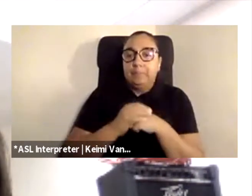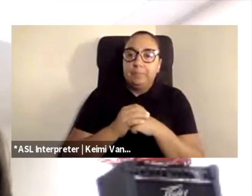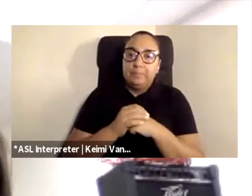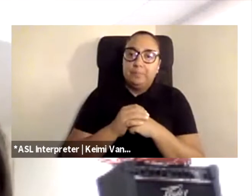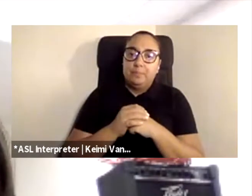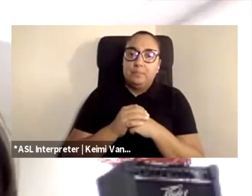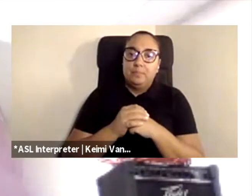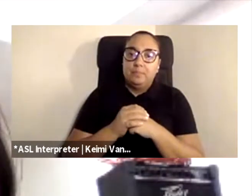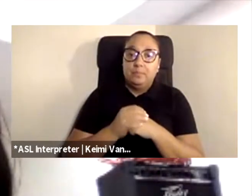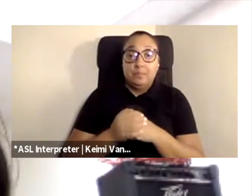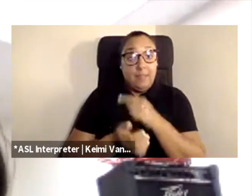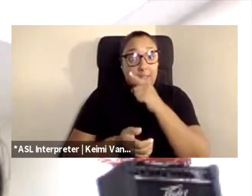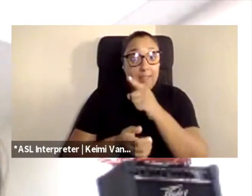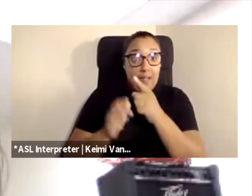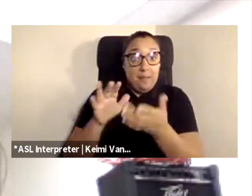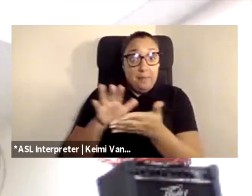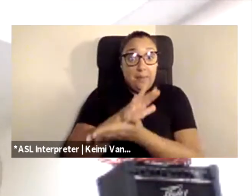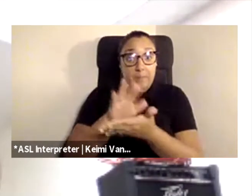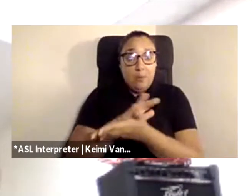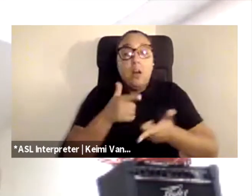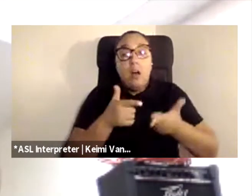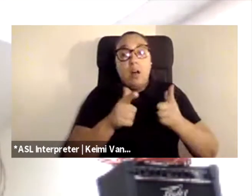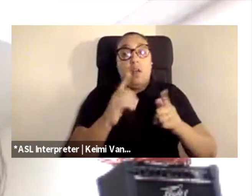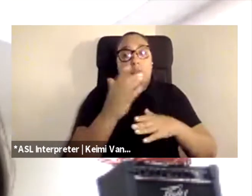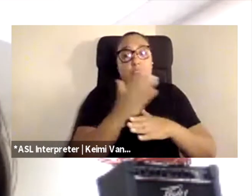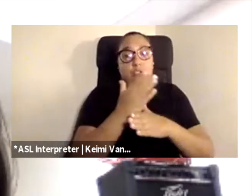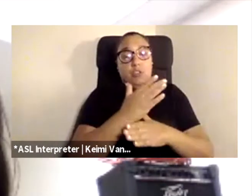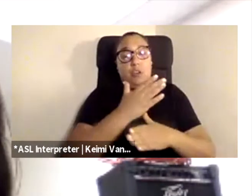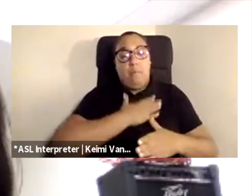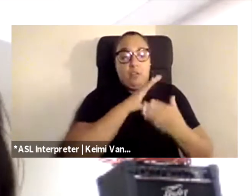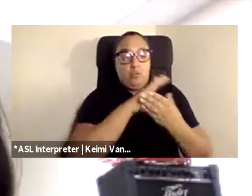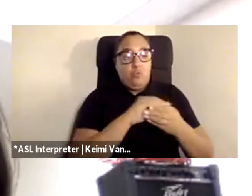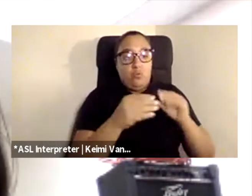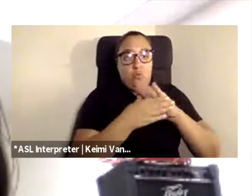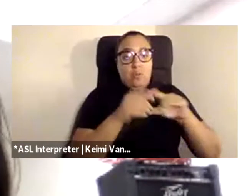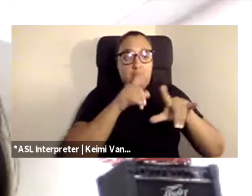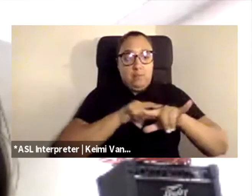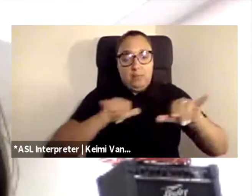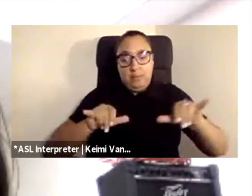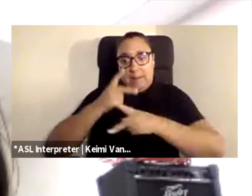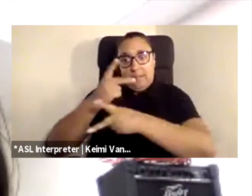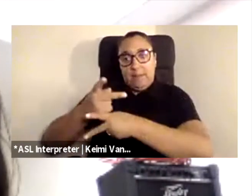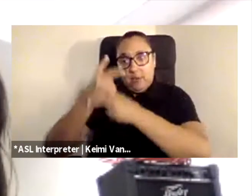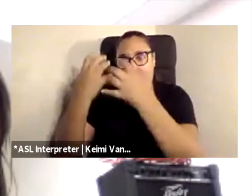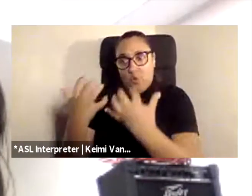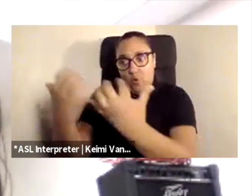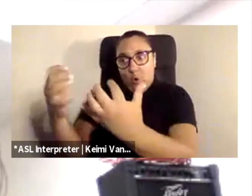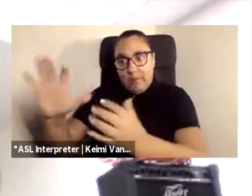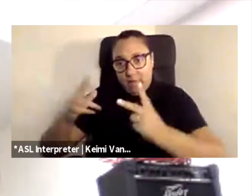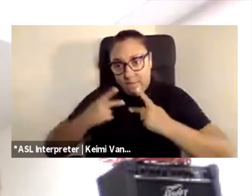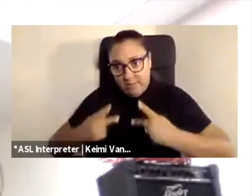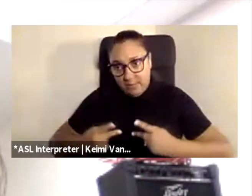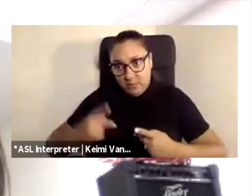This piece of paper allowed me to share my story while taking care of the audience members' physical, mental,